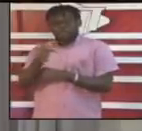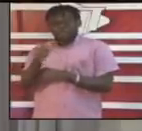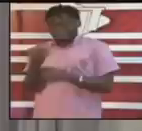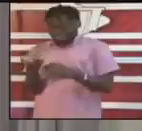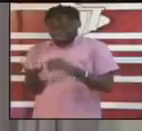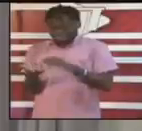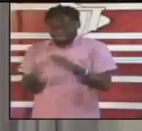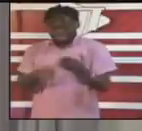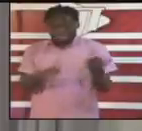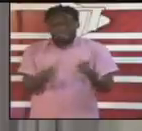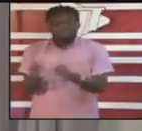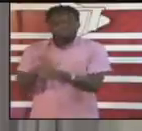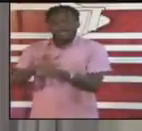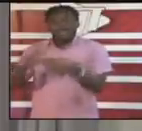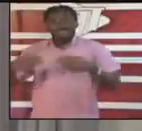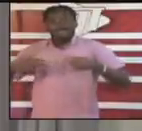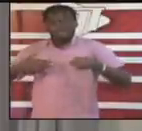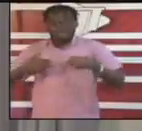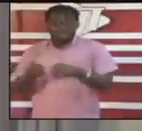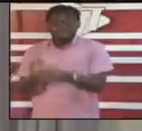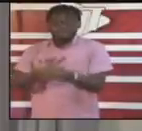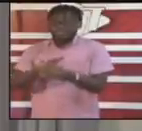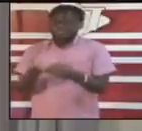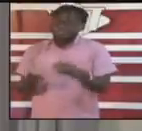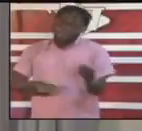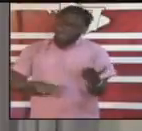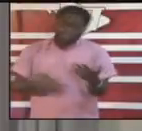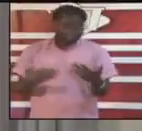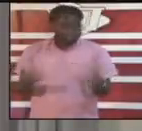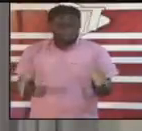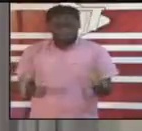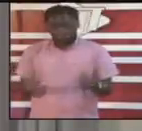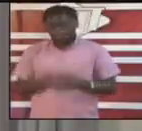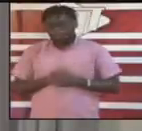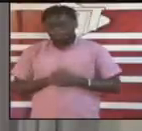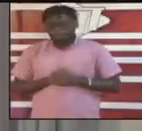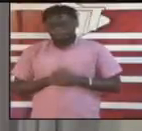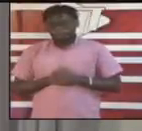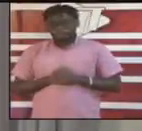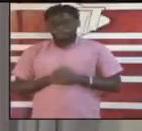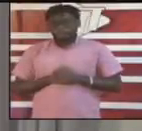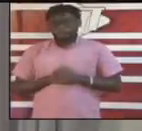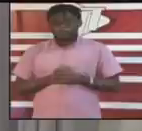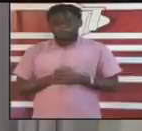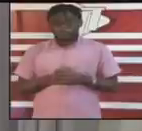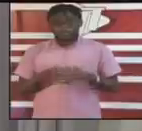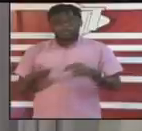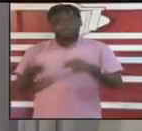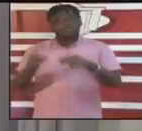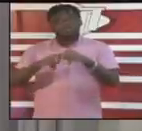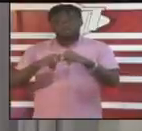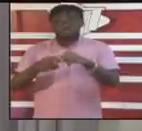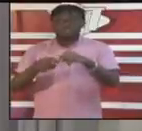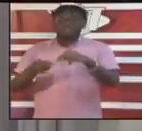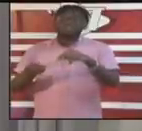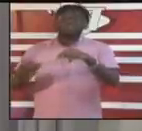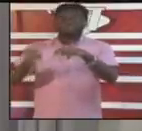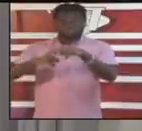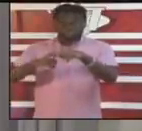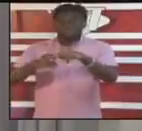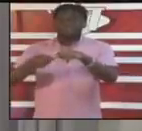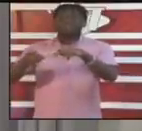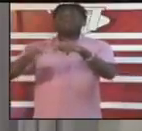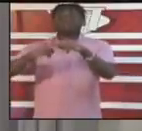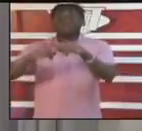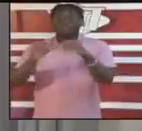this. The rate of increase in the numbers of positive cases